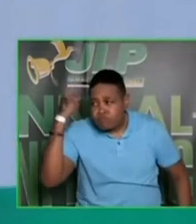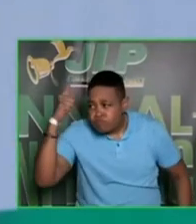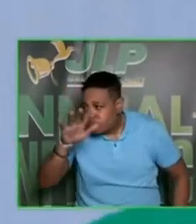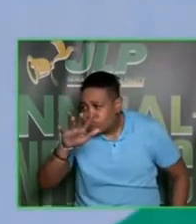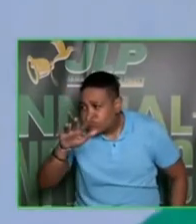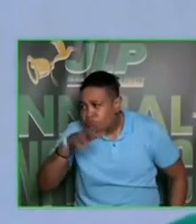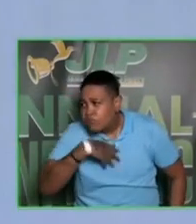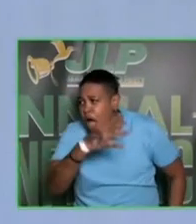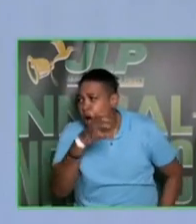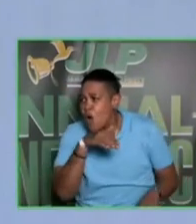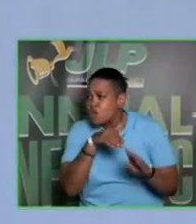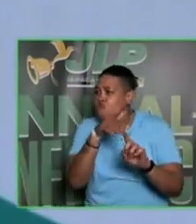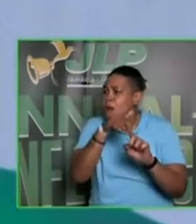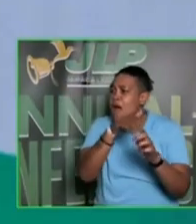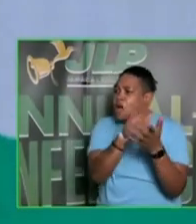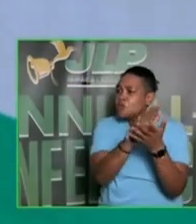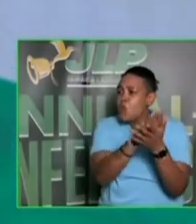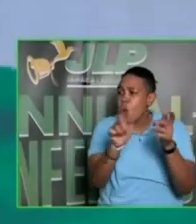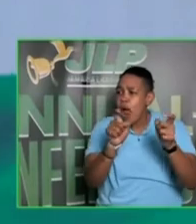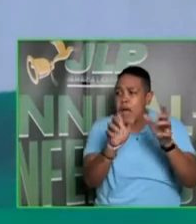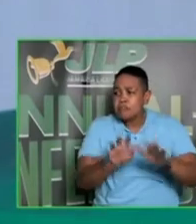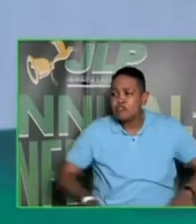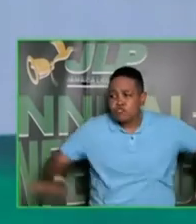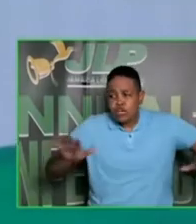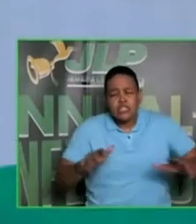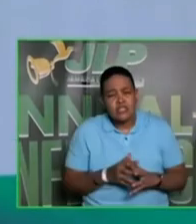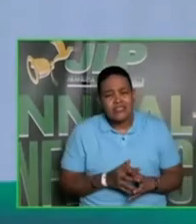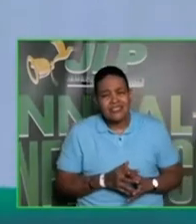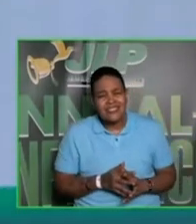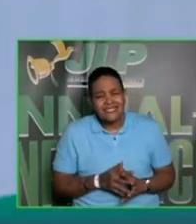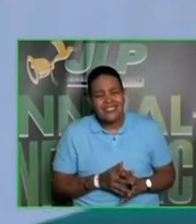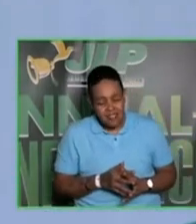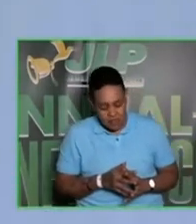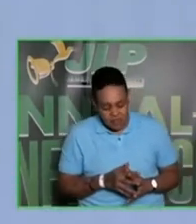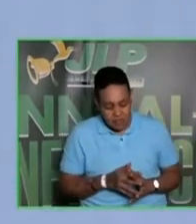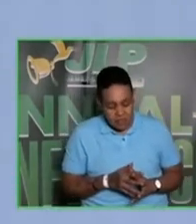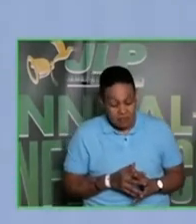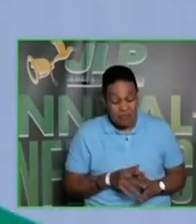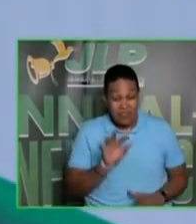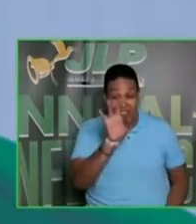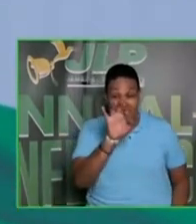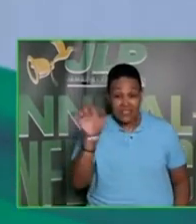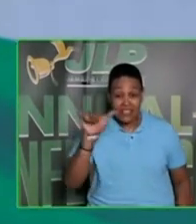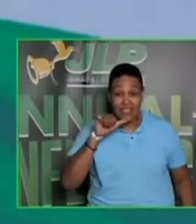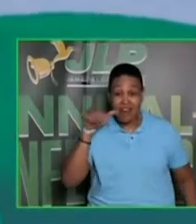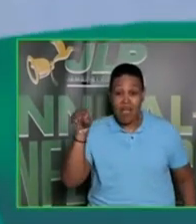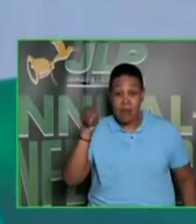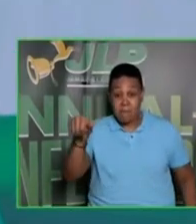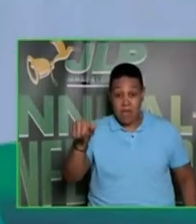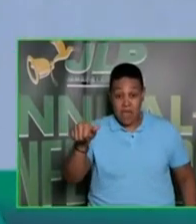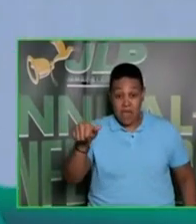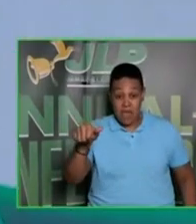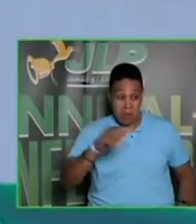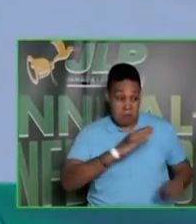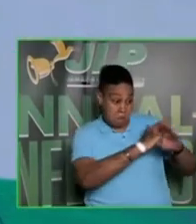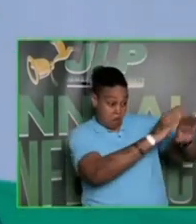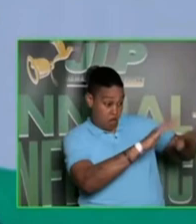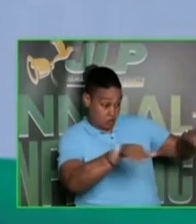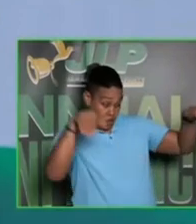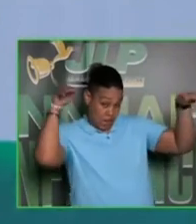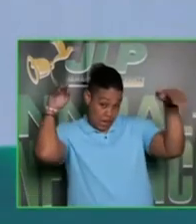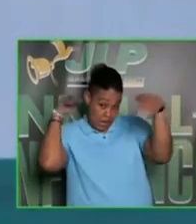to remind school administrators that non-payment of fees should never prevent a